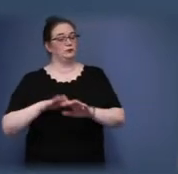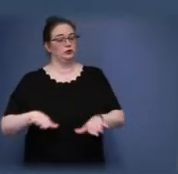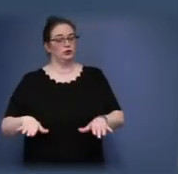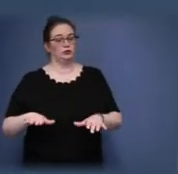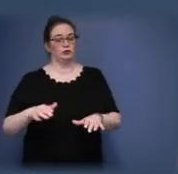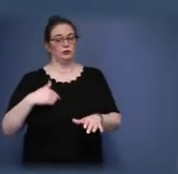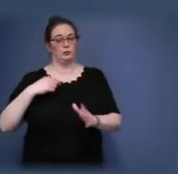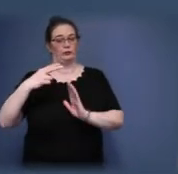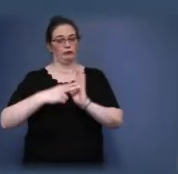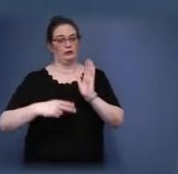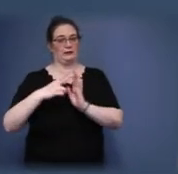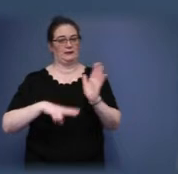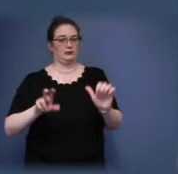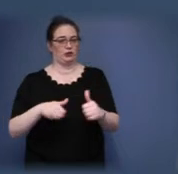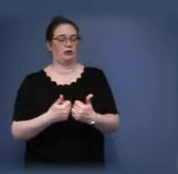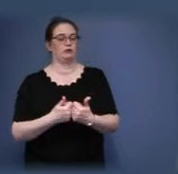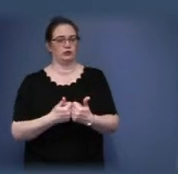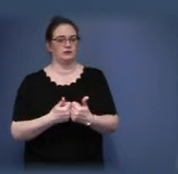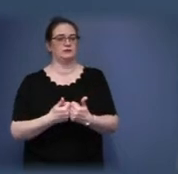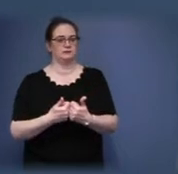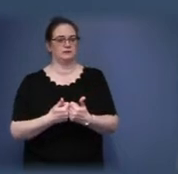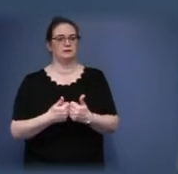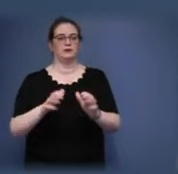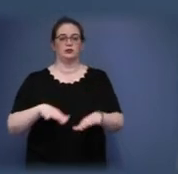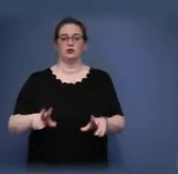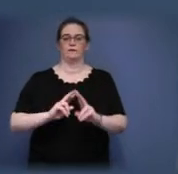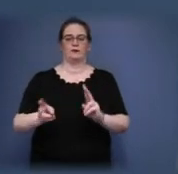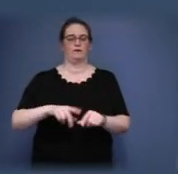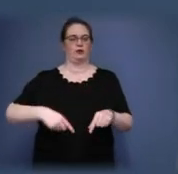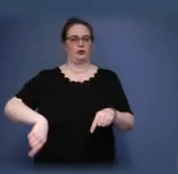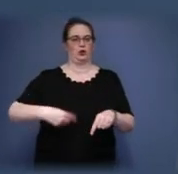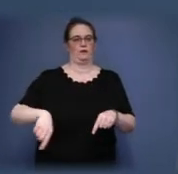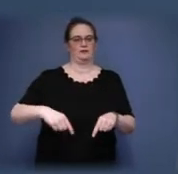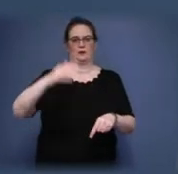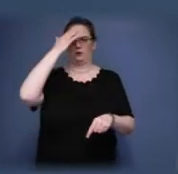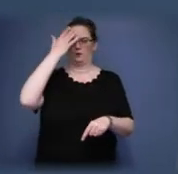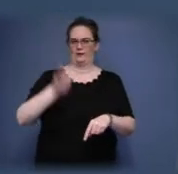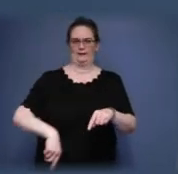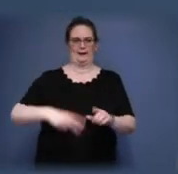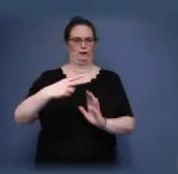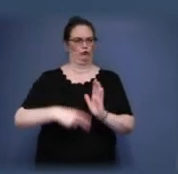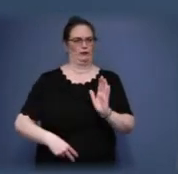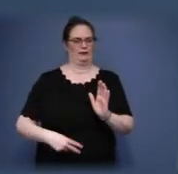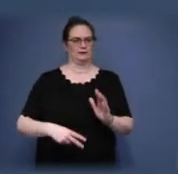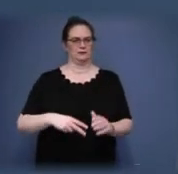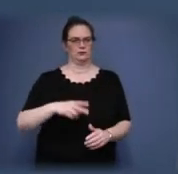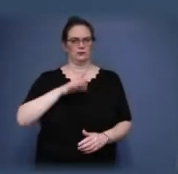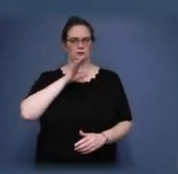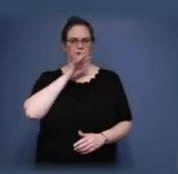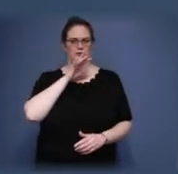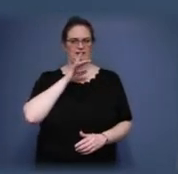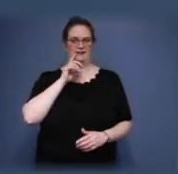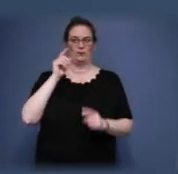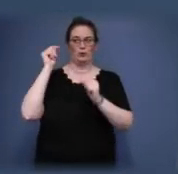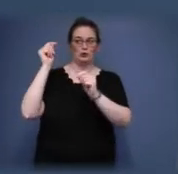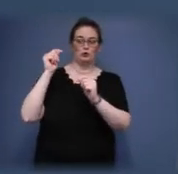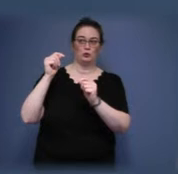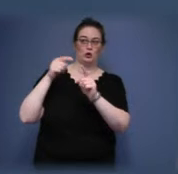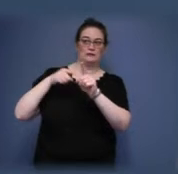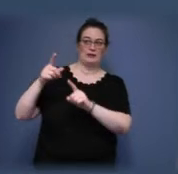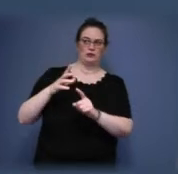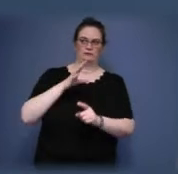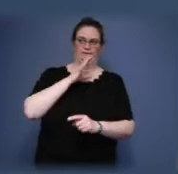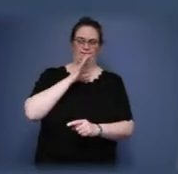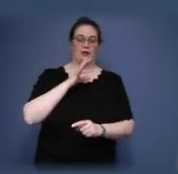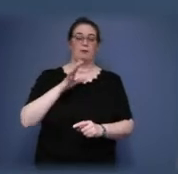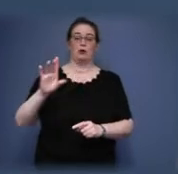with reading challenges. Children are very nervous if they know they can't read, to read even with a tutor or a reading specialist. When you